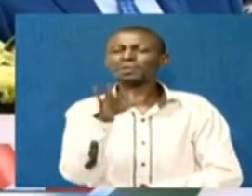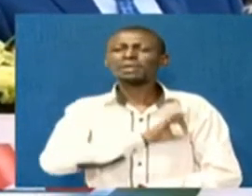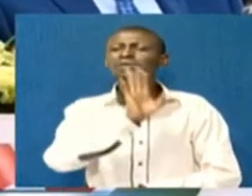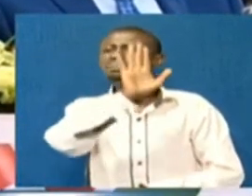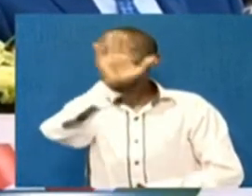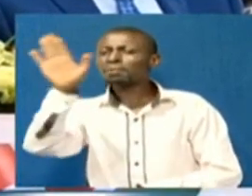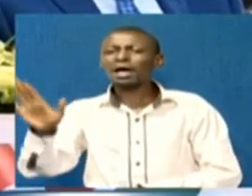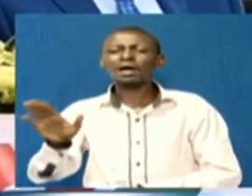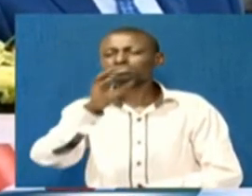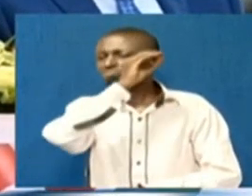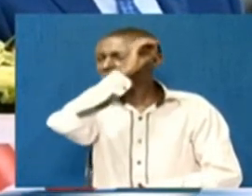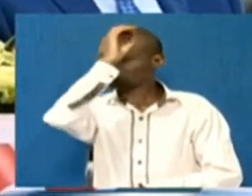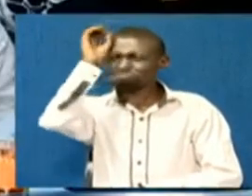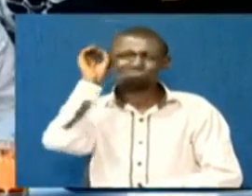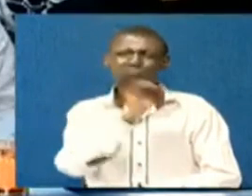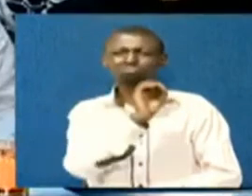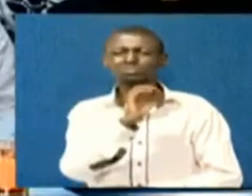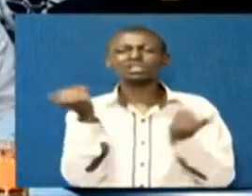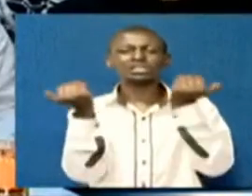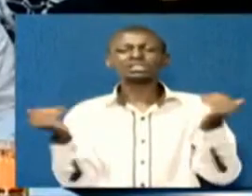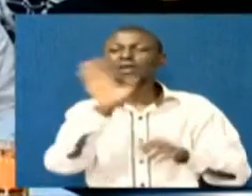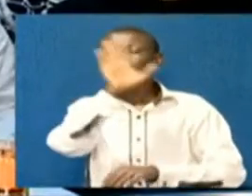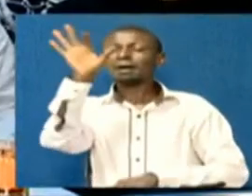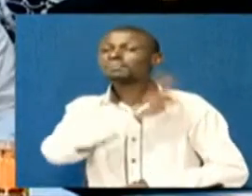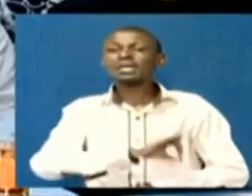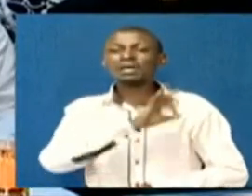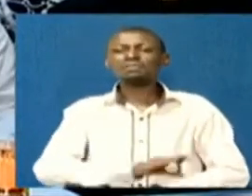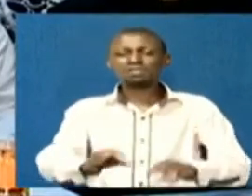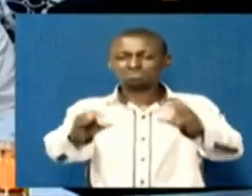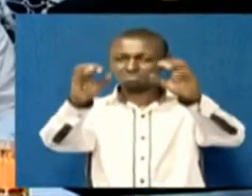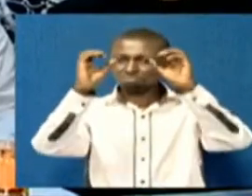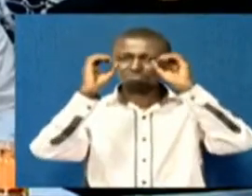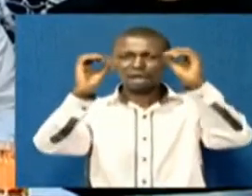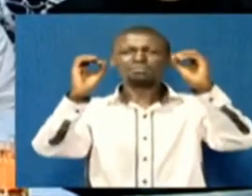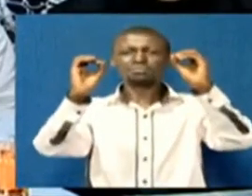not benefit your children for whom you labor for.